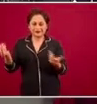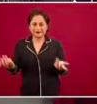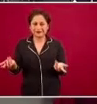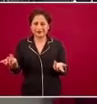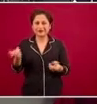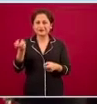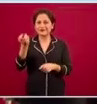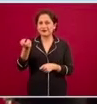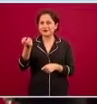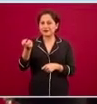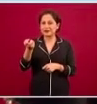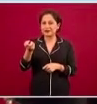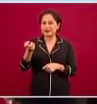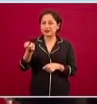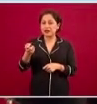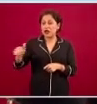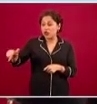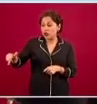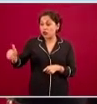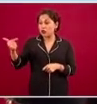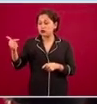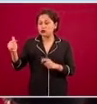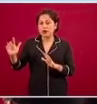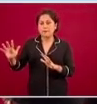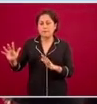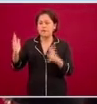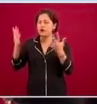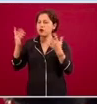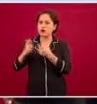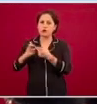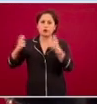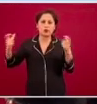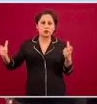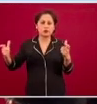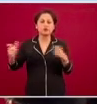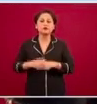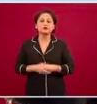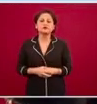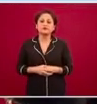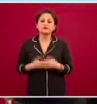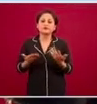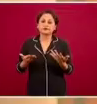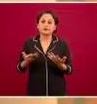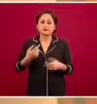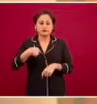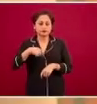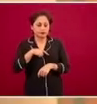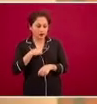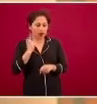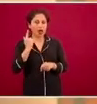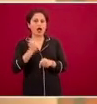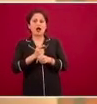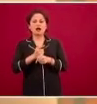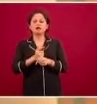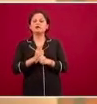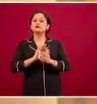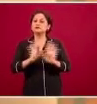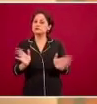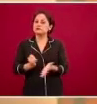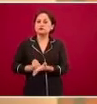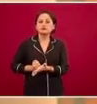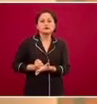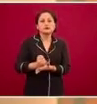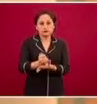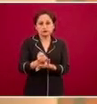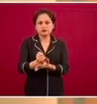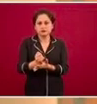the way to 12 as compared to previously having 3 or 4 daily. So this was sufficient